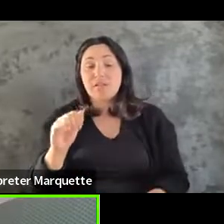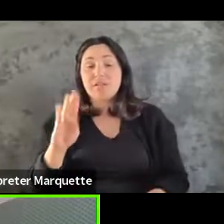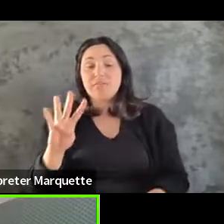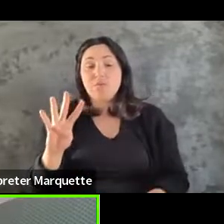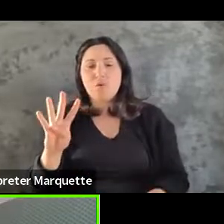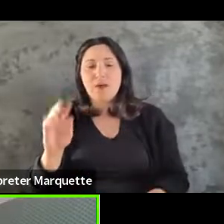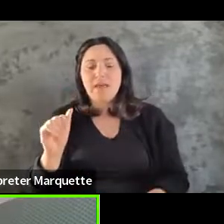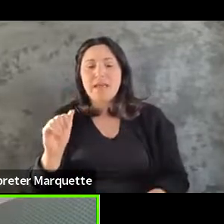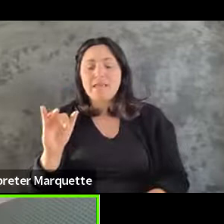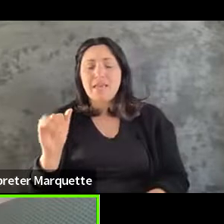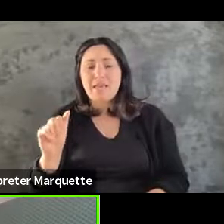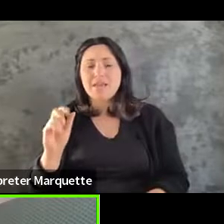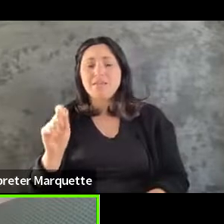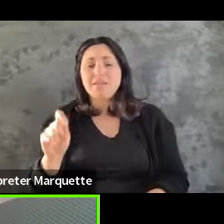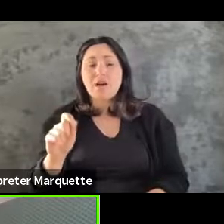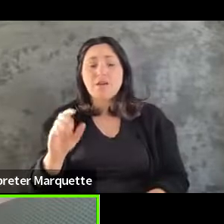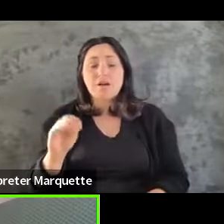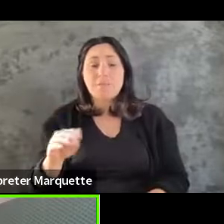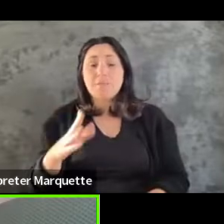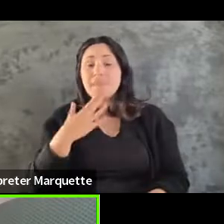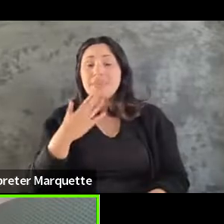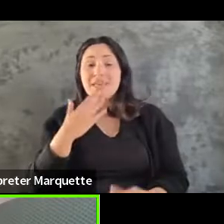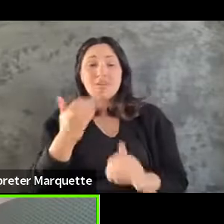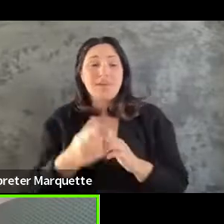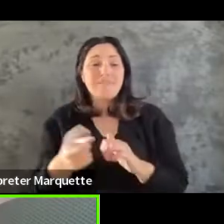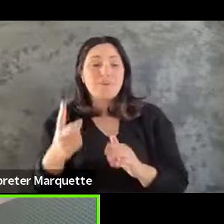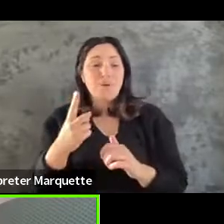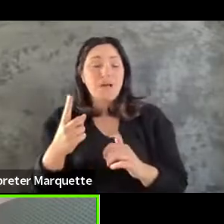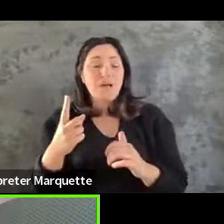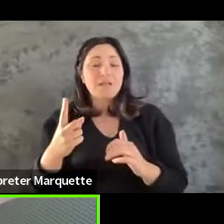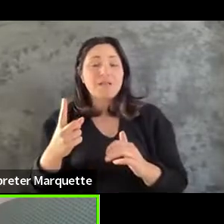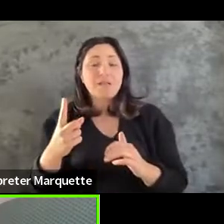communications@foaea.org, and we will get back to you. Thank you, everyone, for